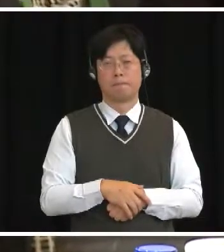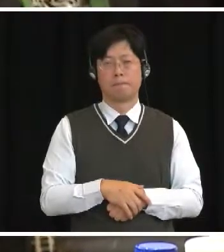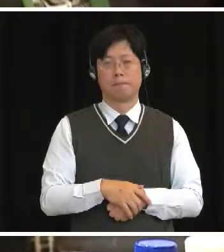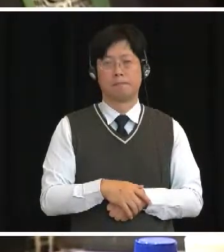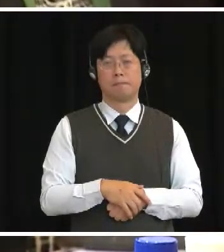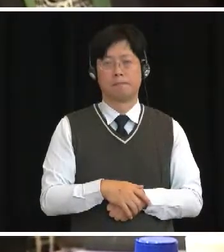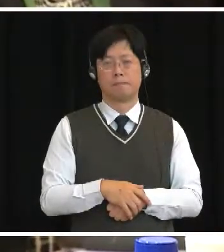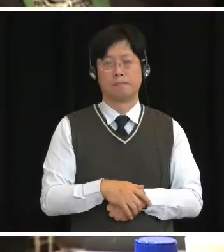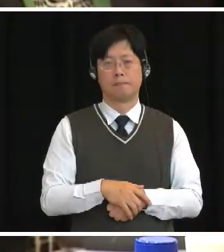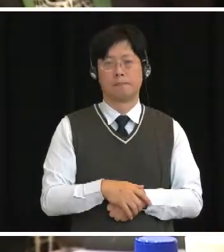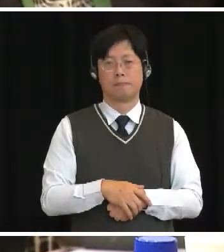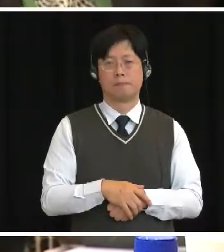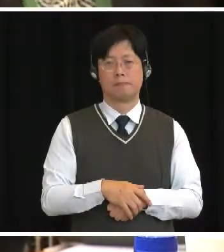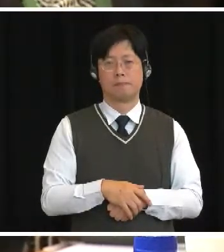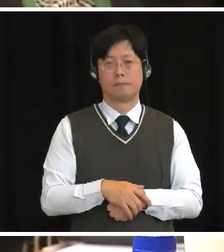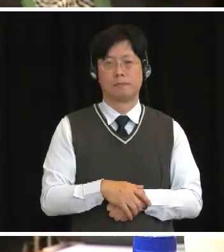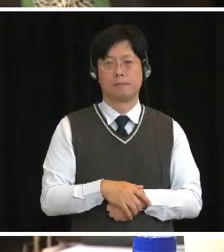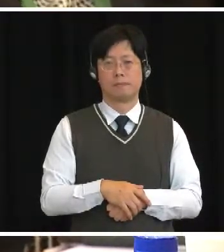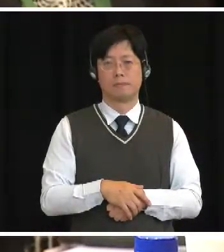such policies.